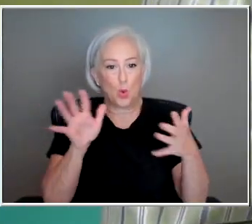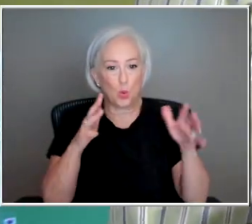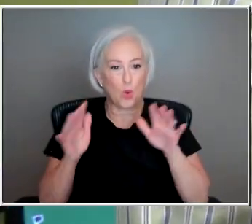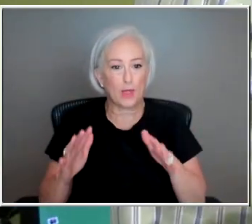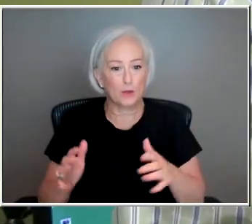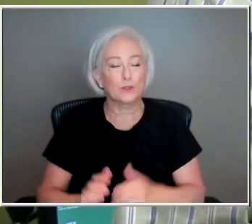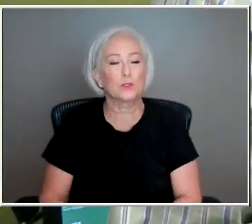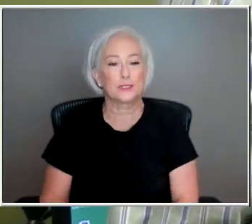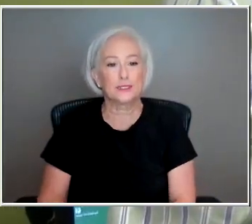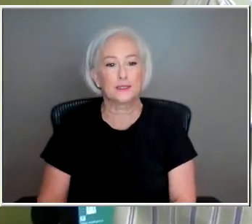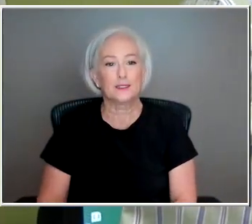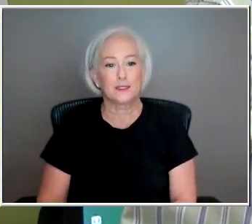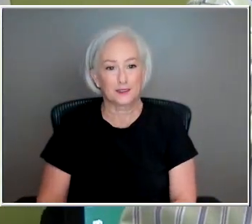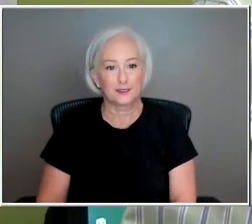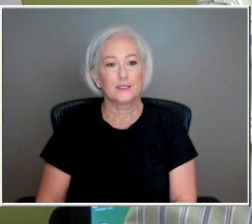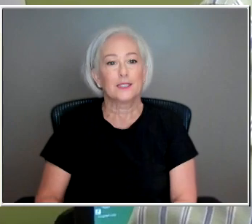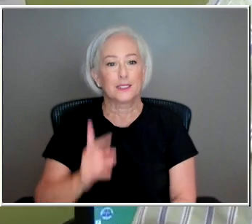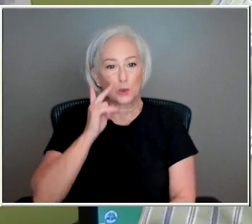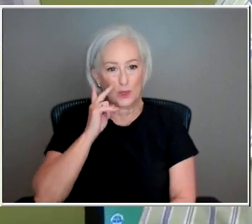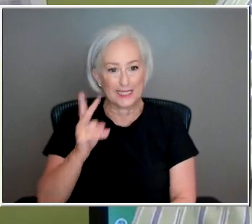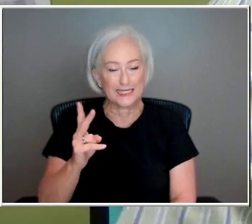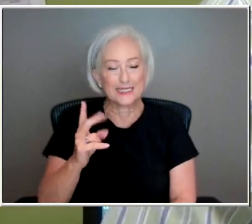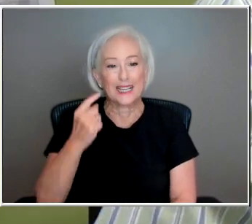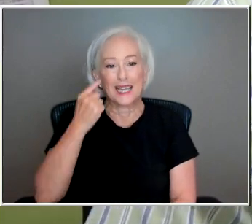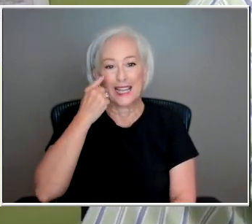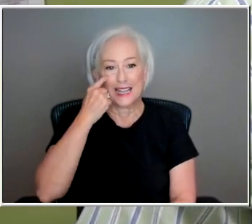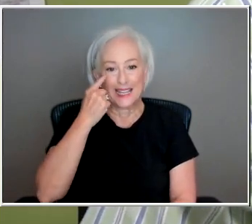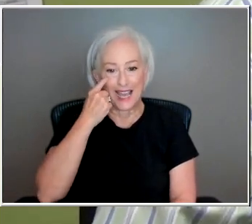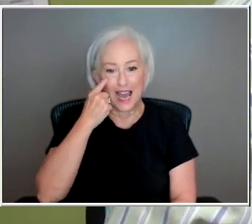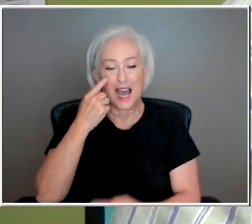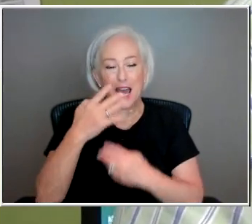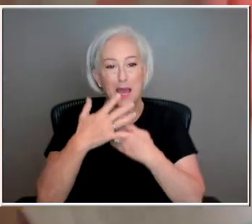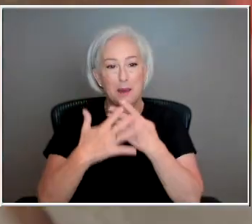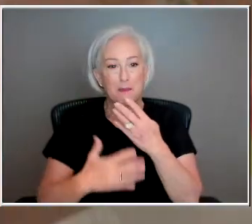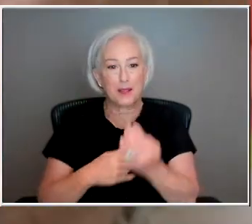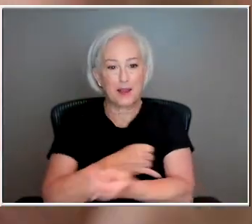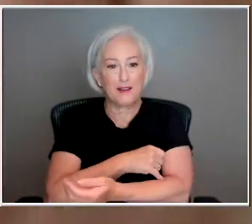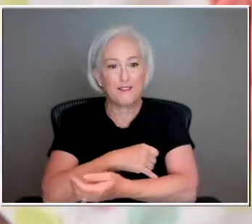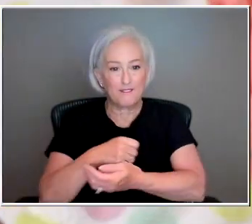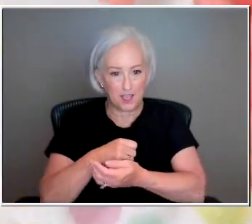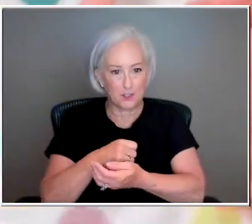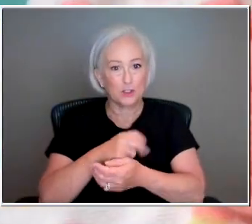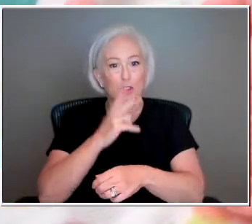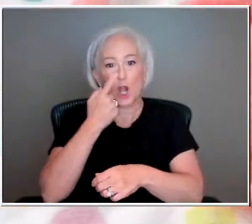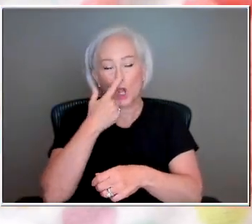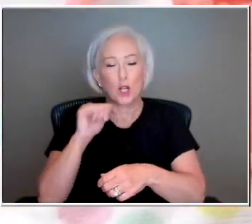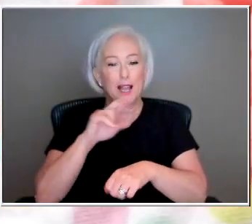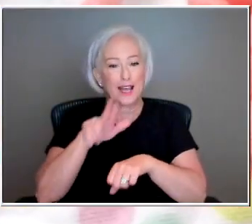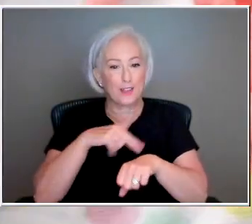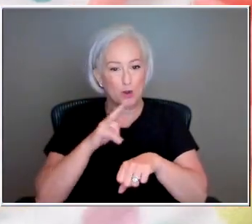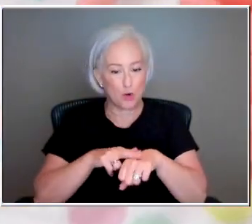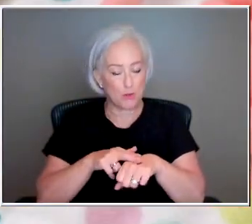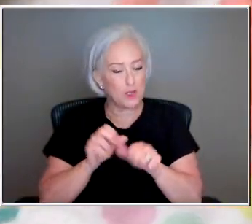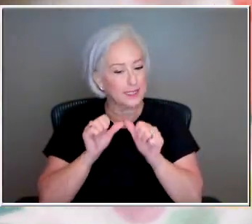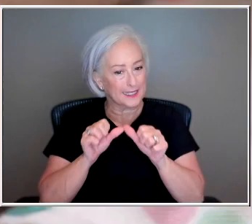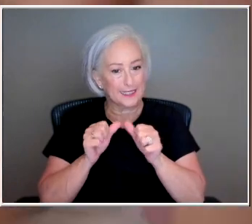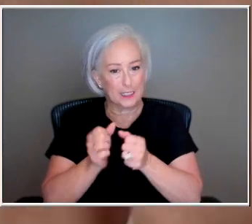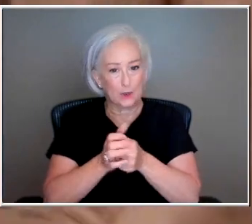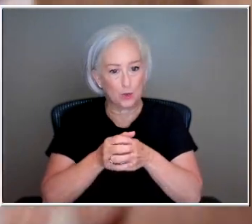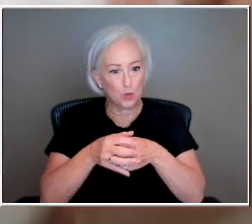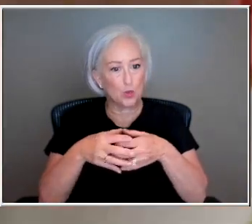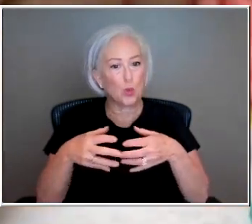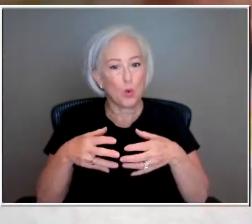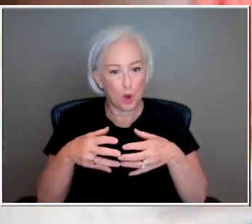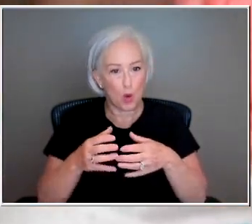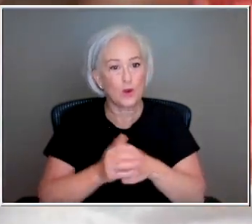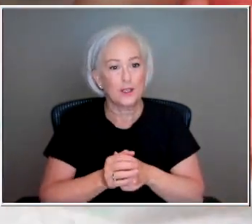that their retinal blood vessels grow normally as they continue to grow, and but these exams aren't fun for them, they're necessary. She